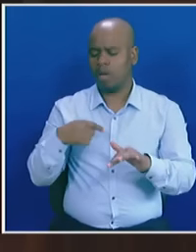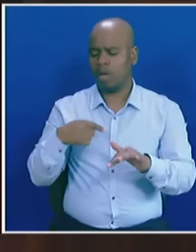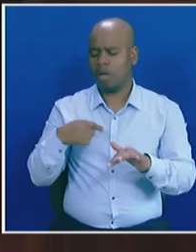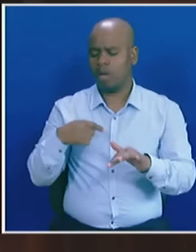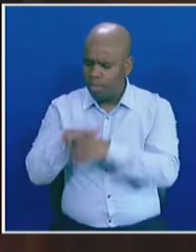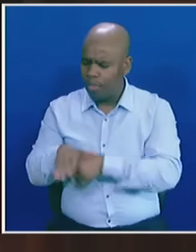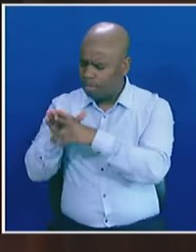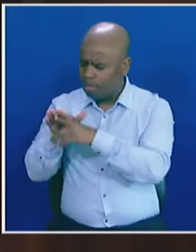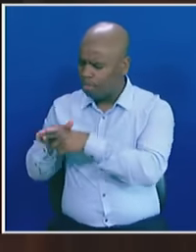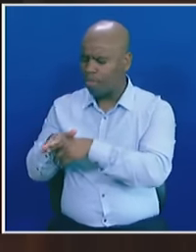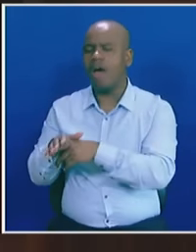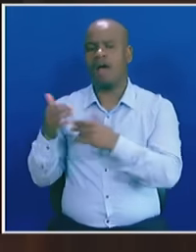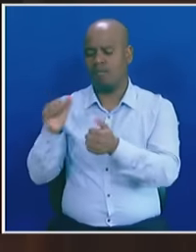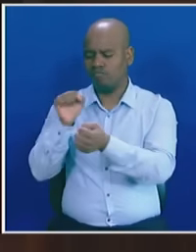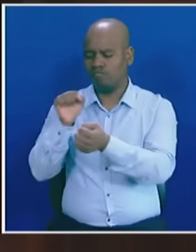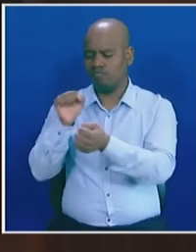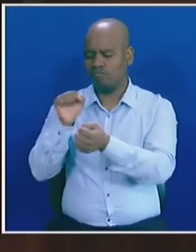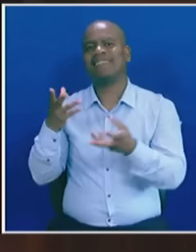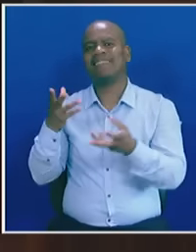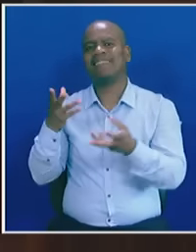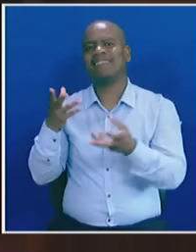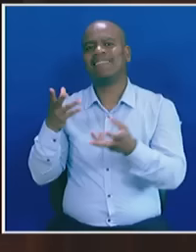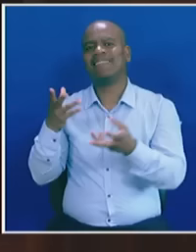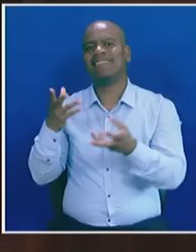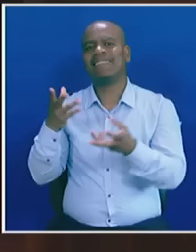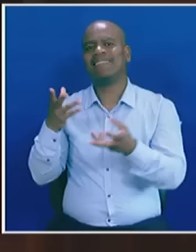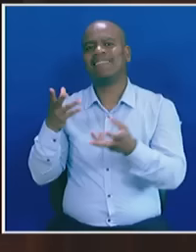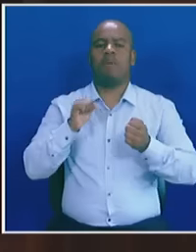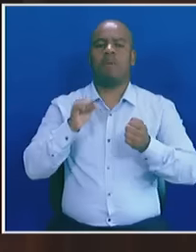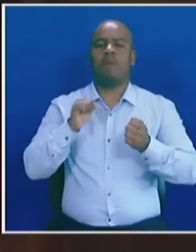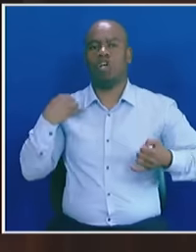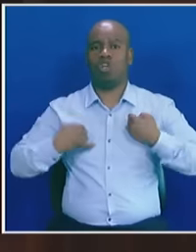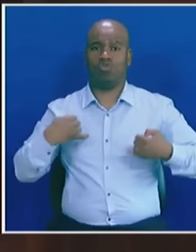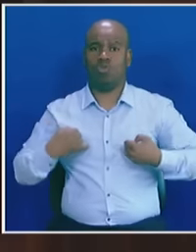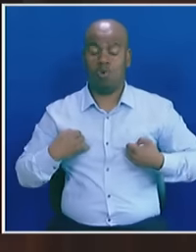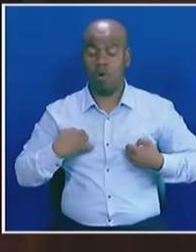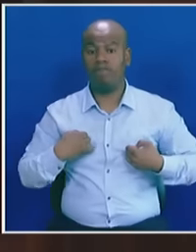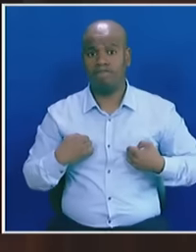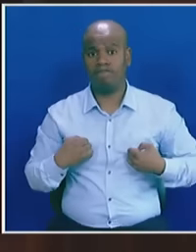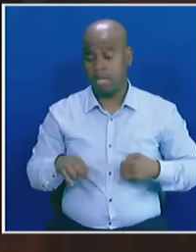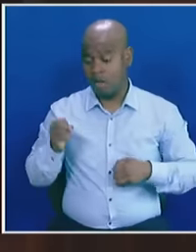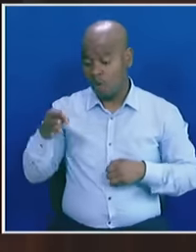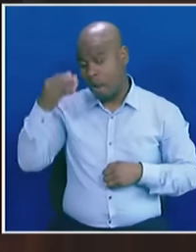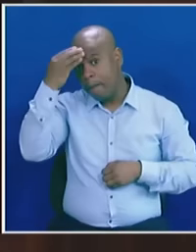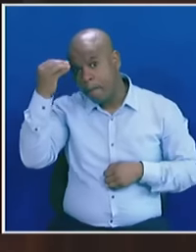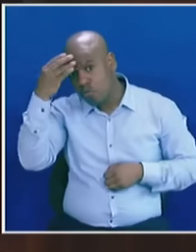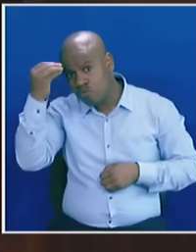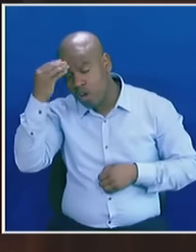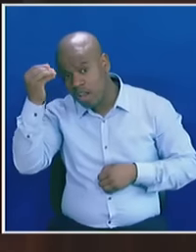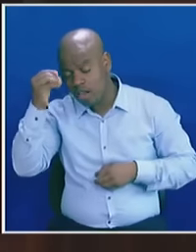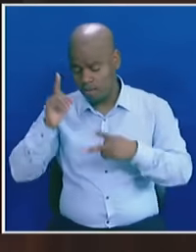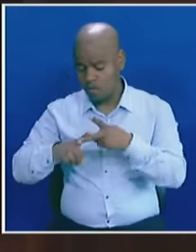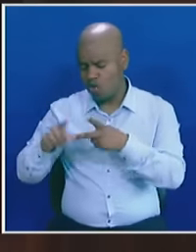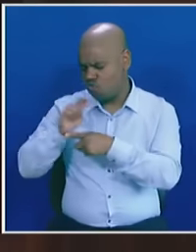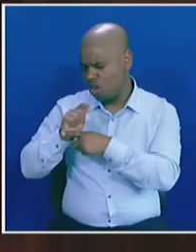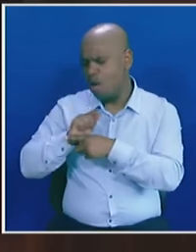and exploitation. When we need training, therefore, in intelligence and on other fronts, we shall go to